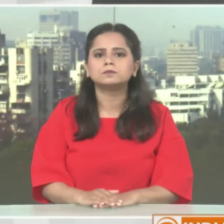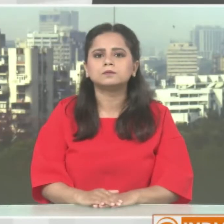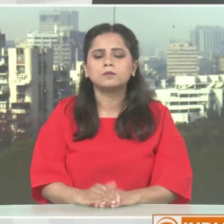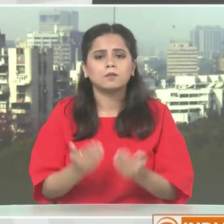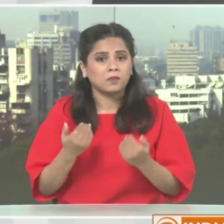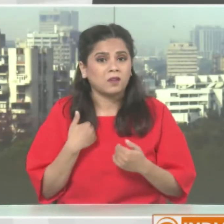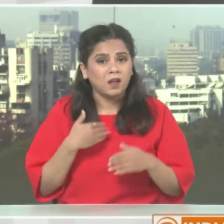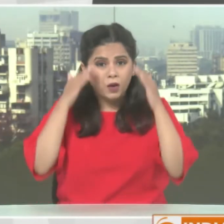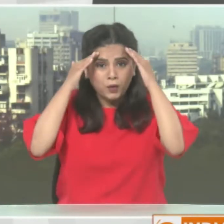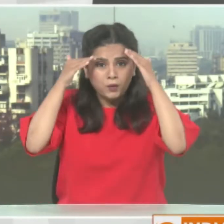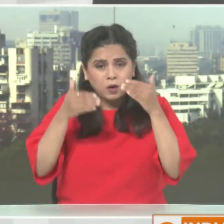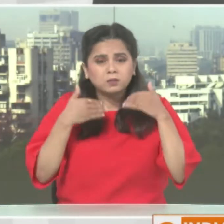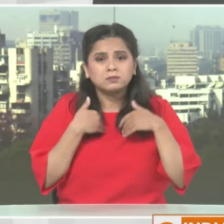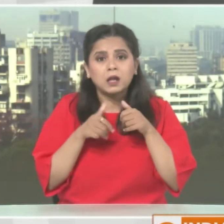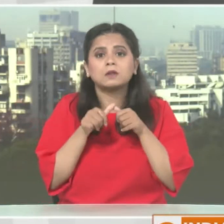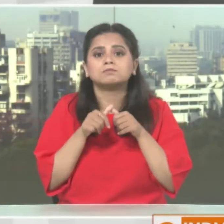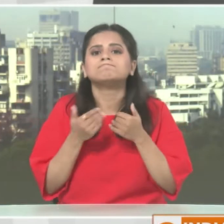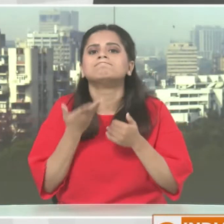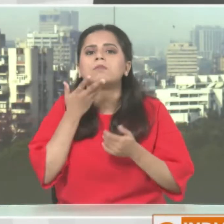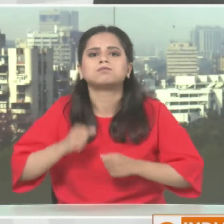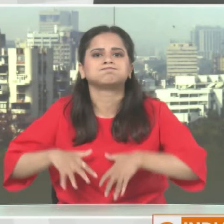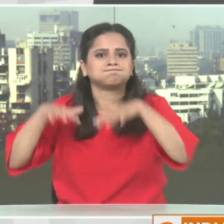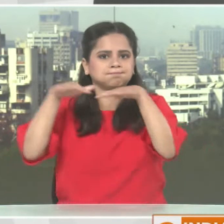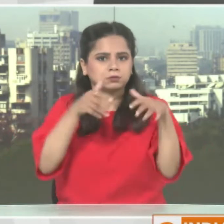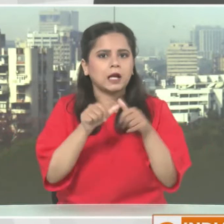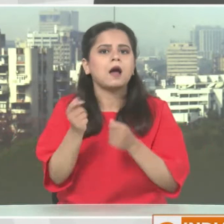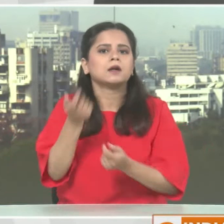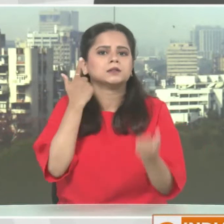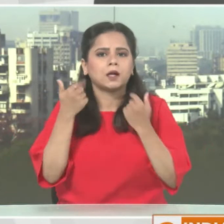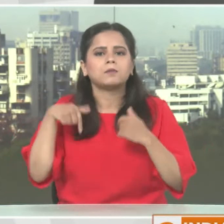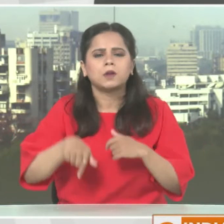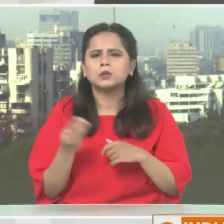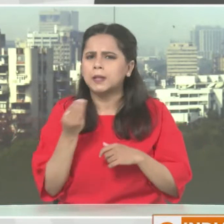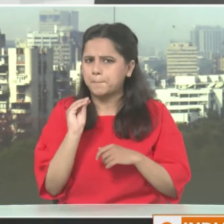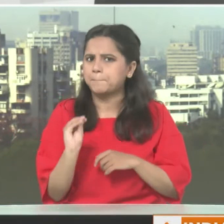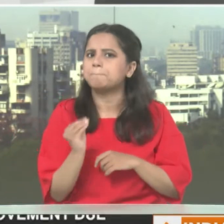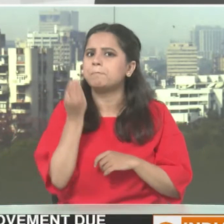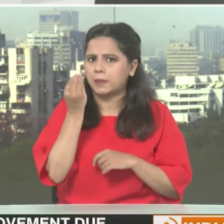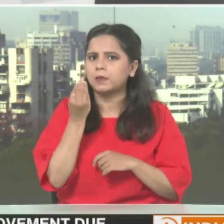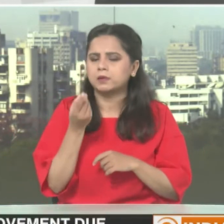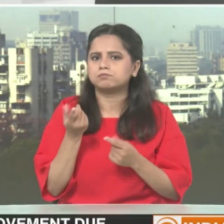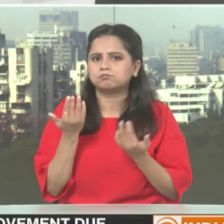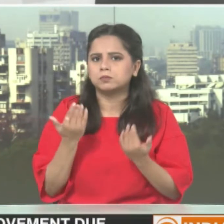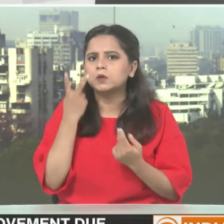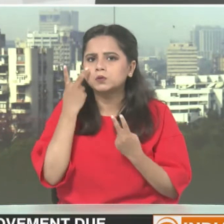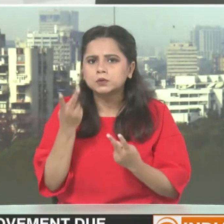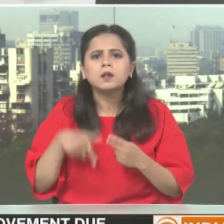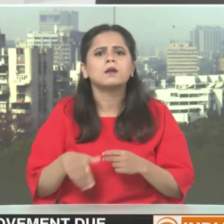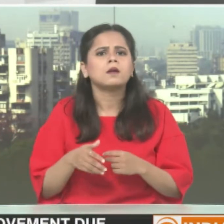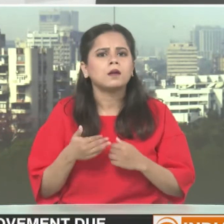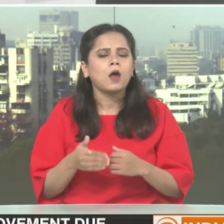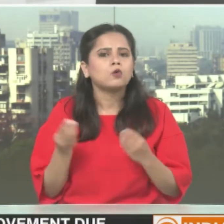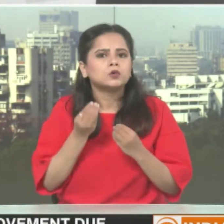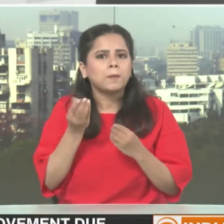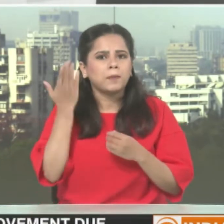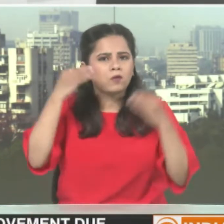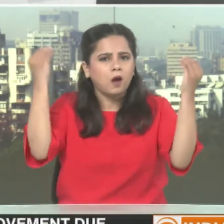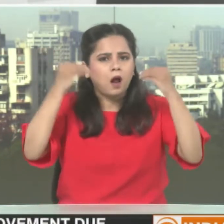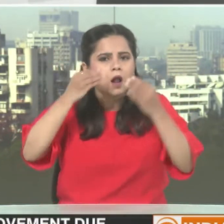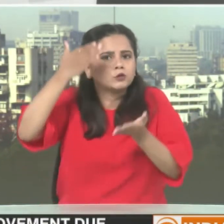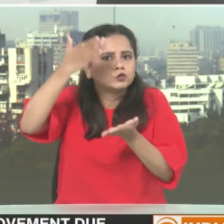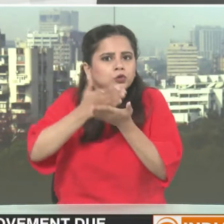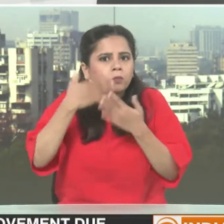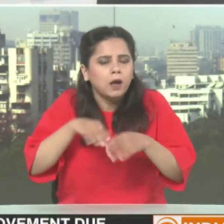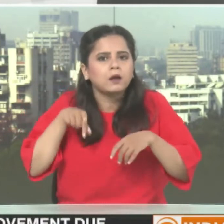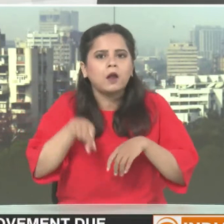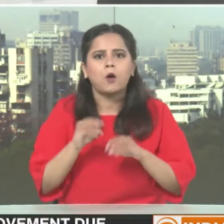And shifting focus now to the flood situation in Assam, which has seen slight improvement due to a little gap in the rainfall